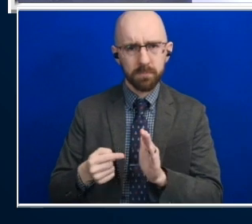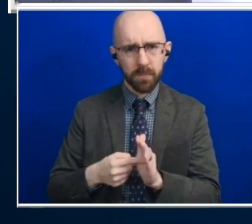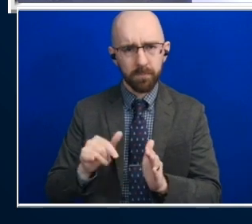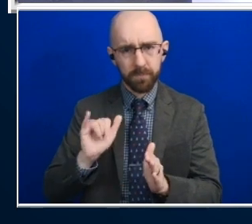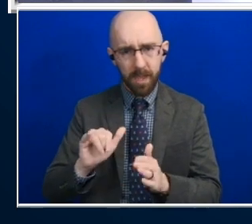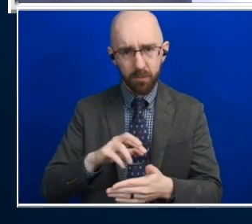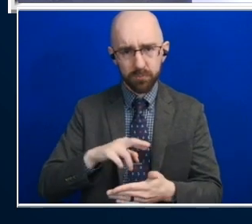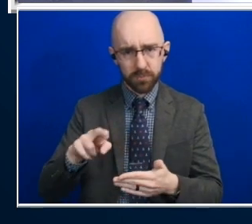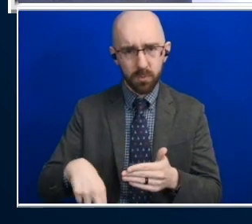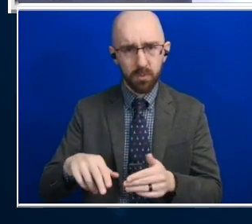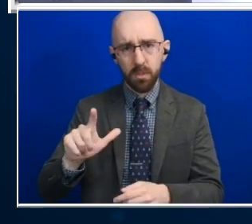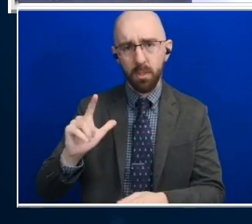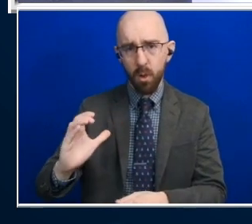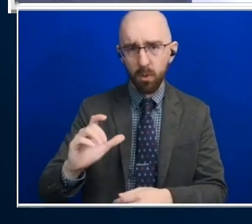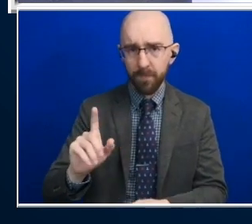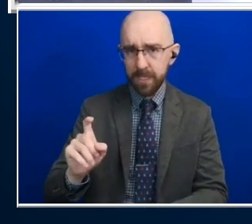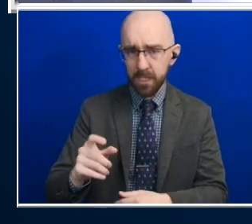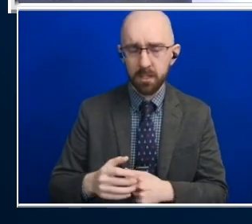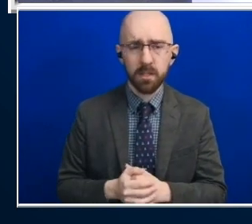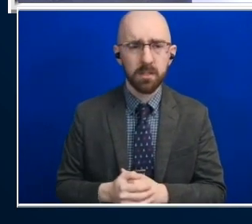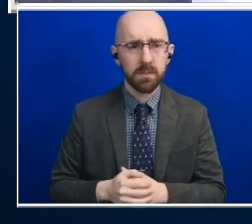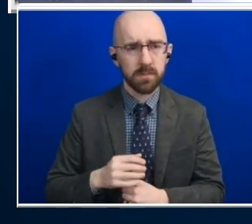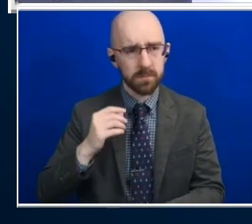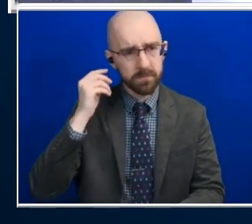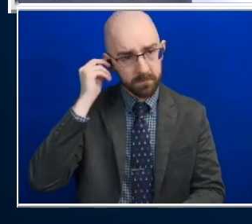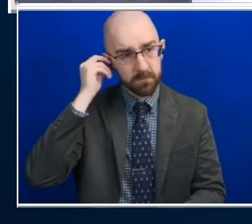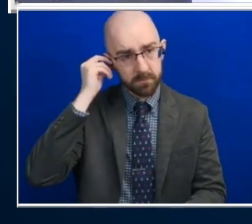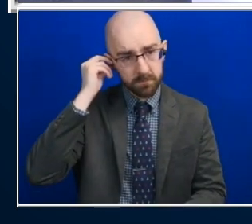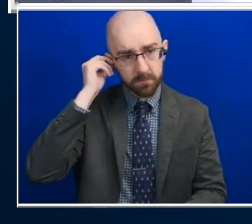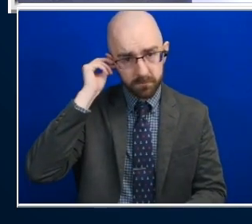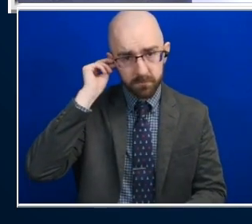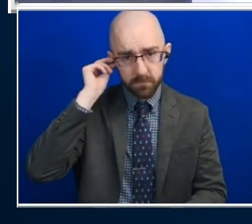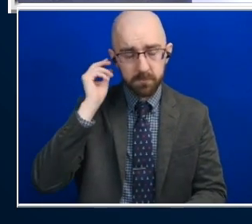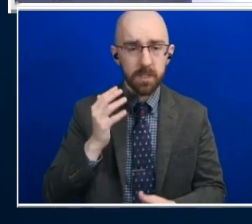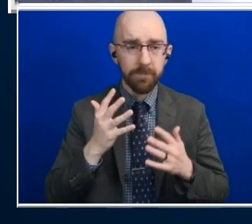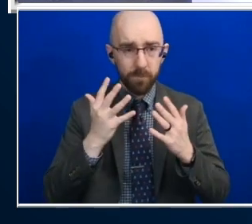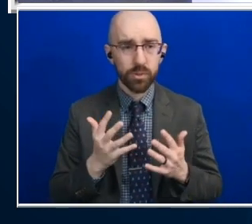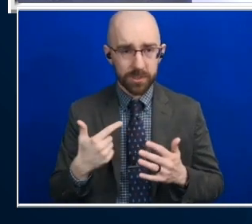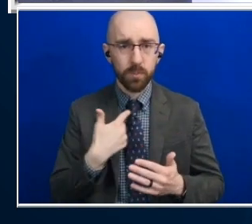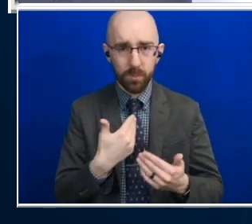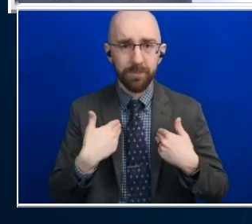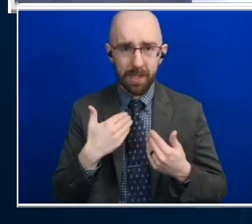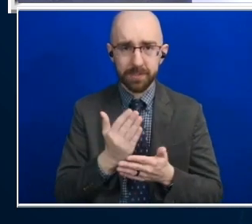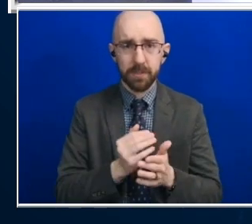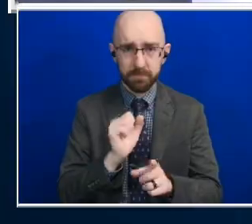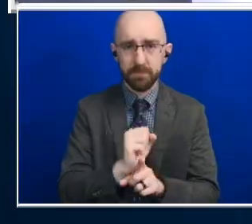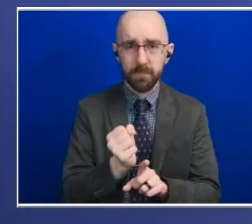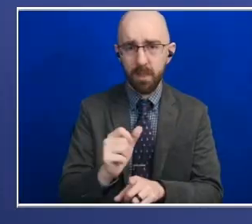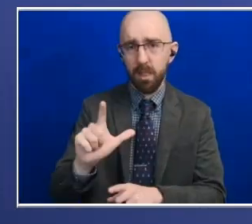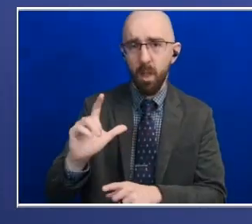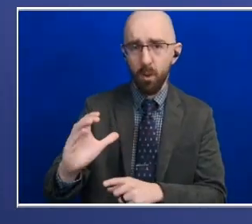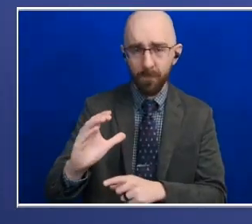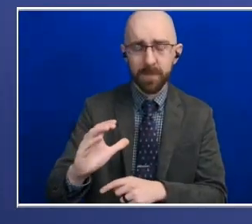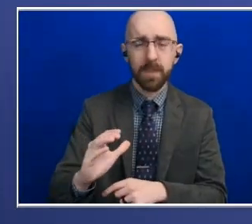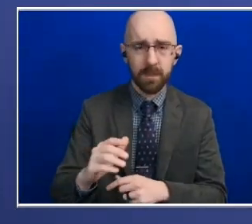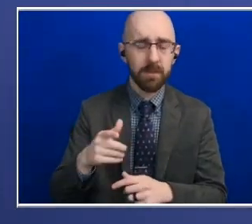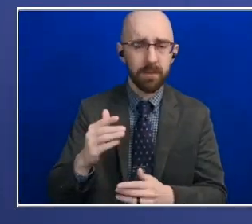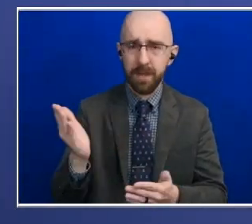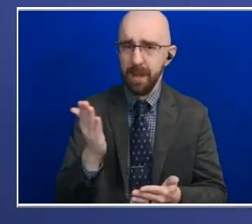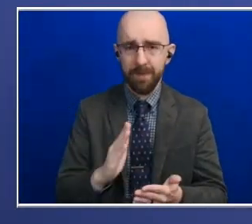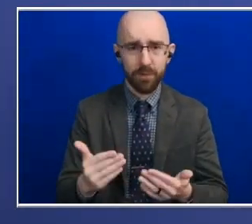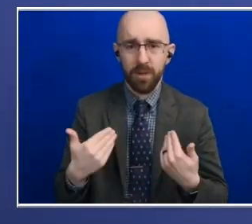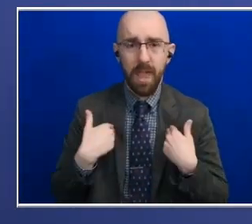COVID? Yeah, unfortunately, we have had cases of long COVID that never had the